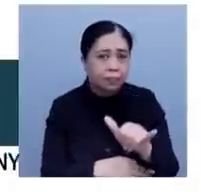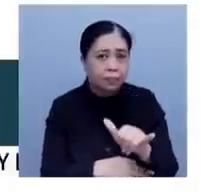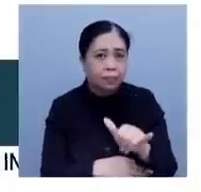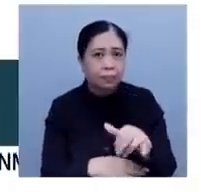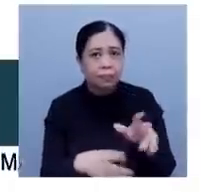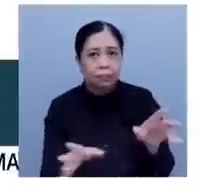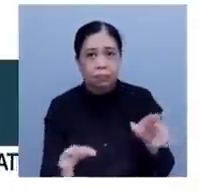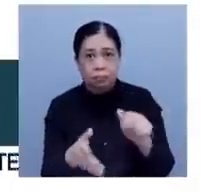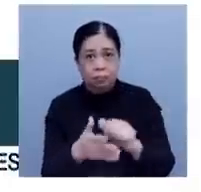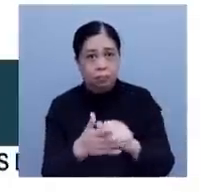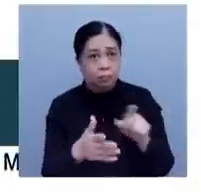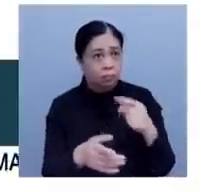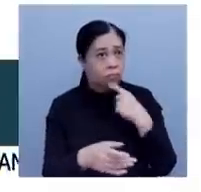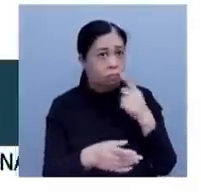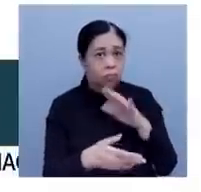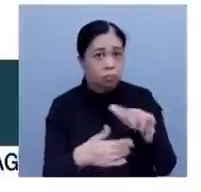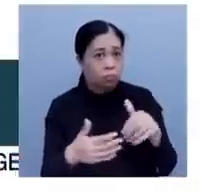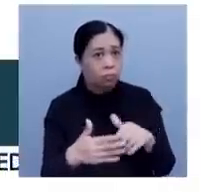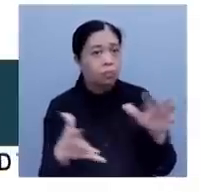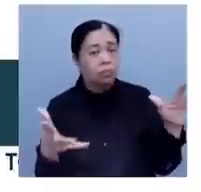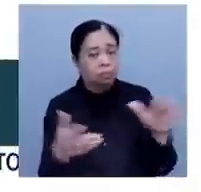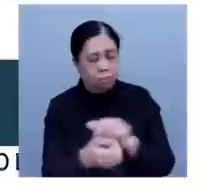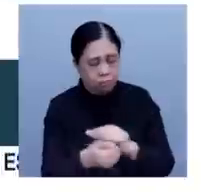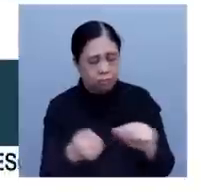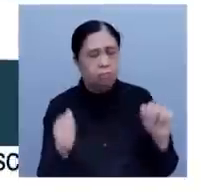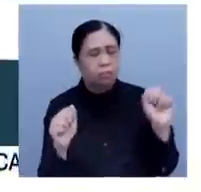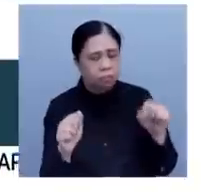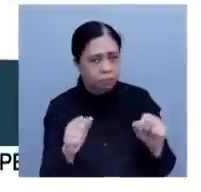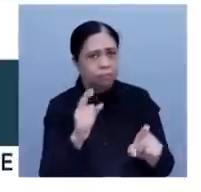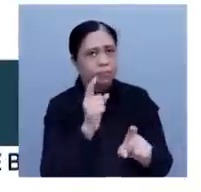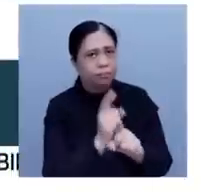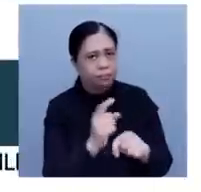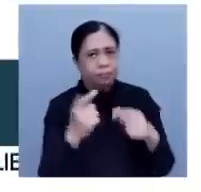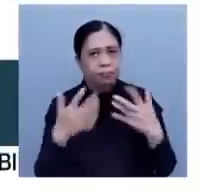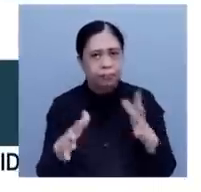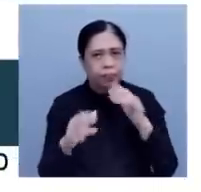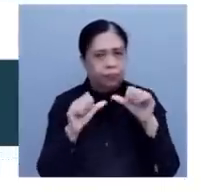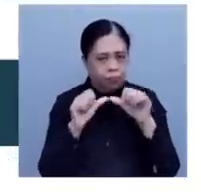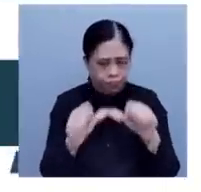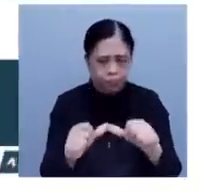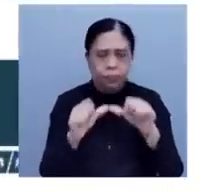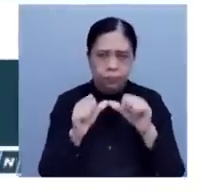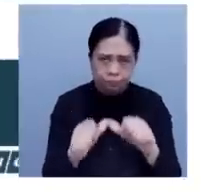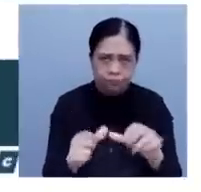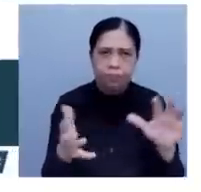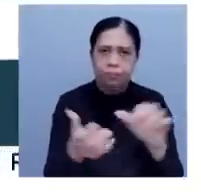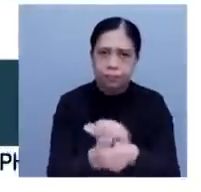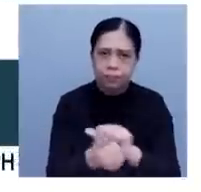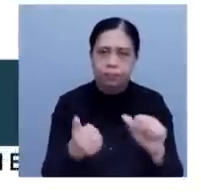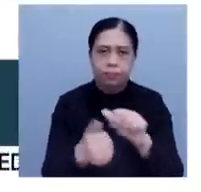all, Dalmina. You said it all. The damage has been done. It will continue to damage the